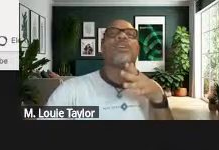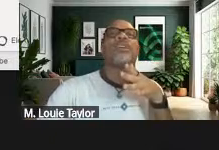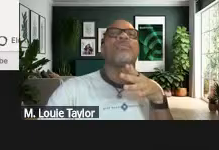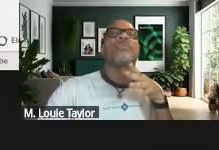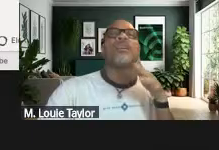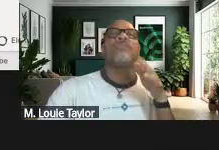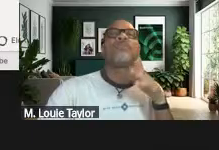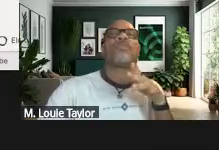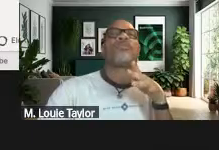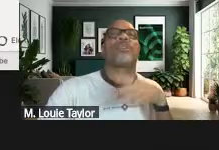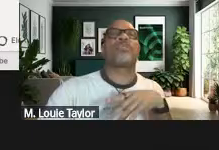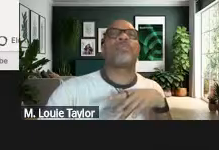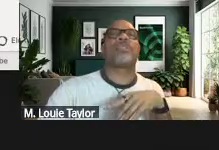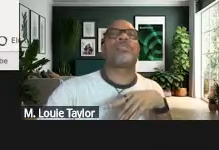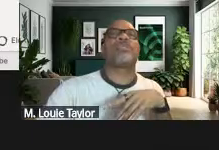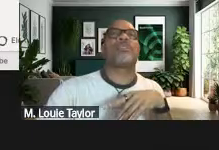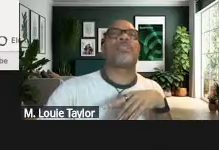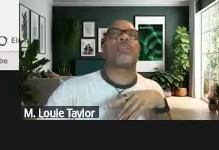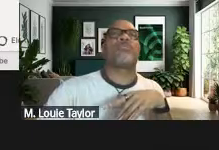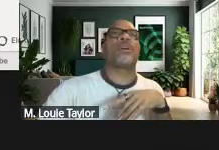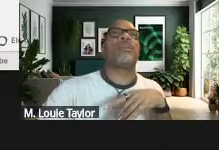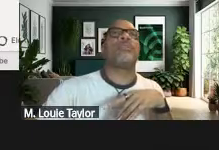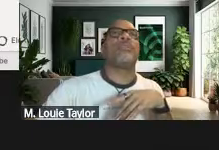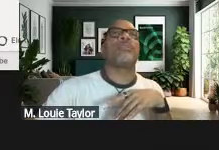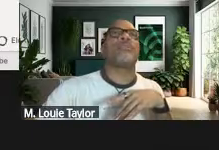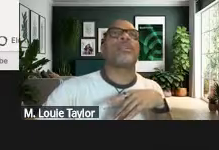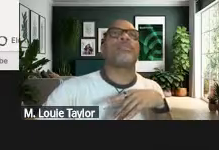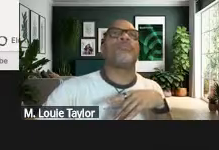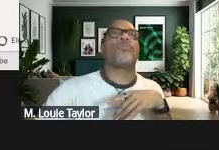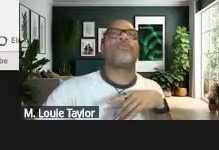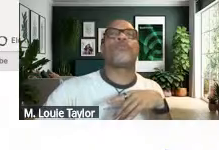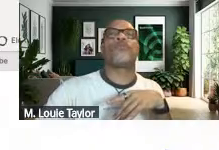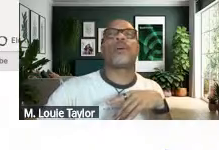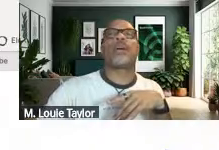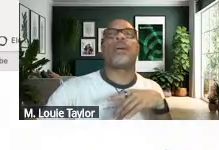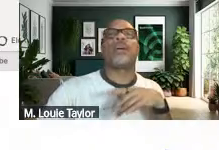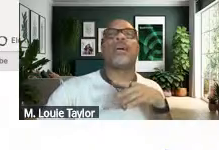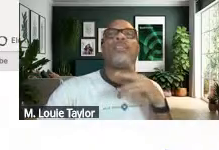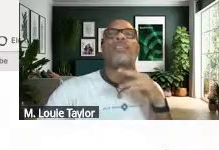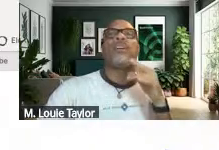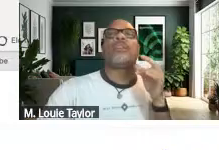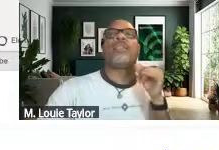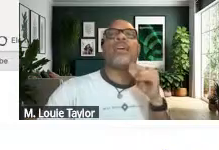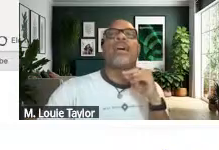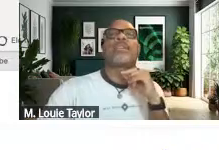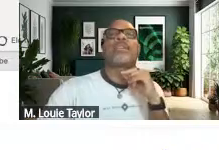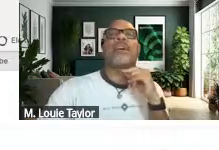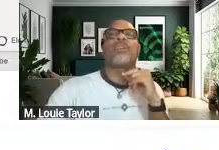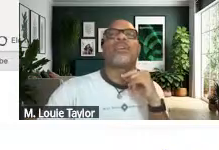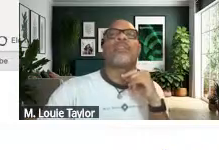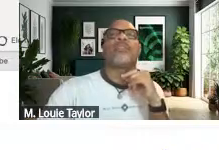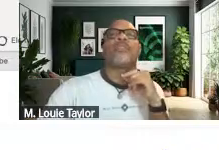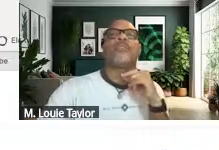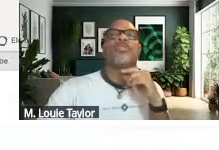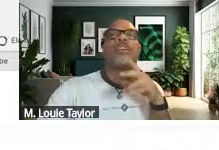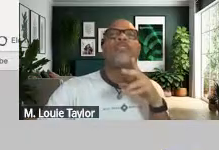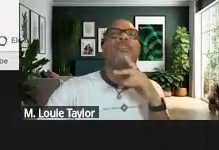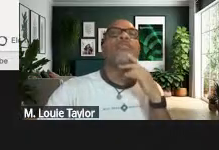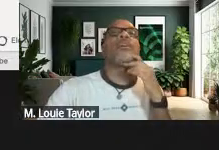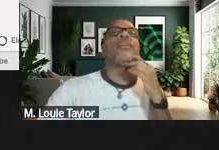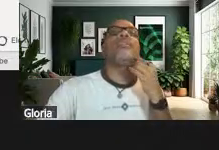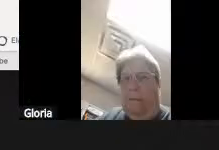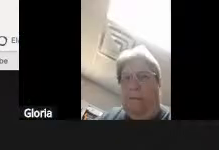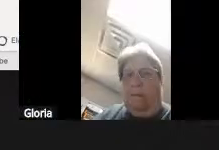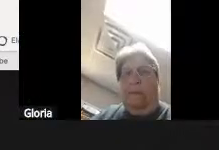Same thing, the rest of the messages all the same as well. So they can do the one for the 4-pack. And then they ask how they can share and